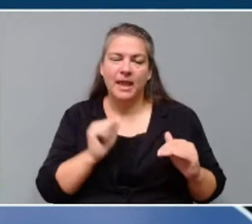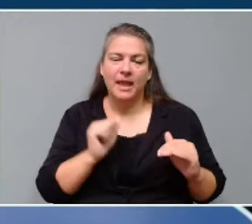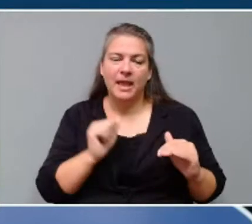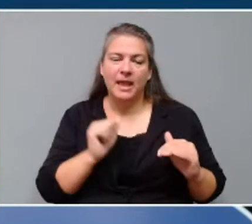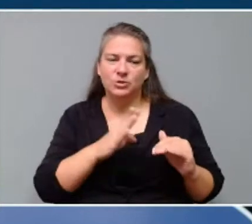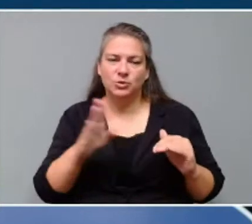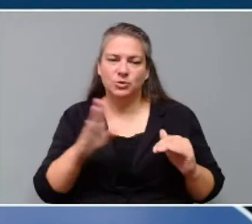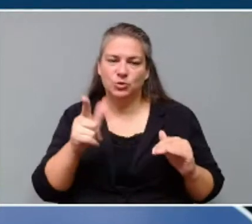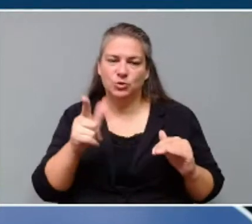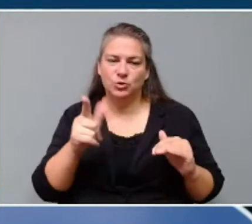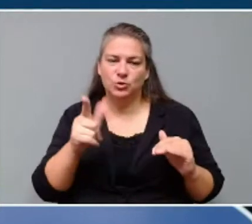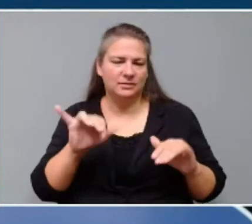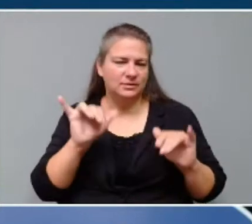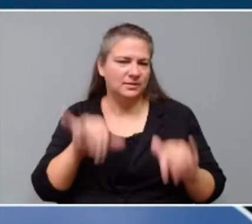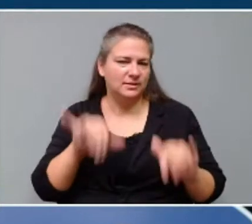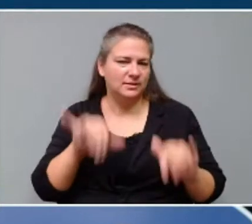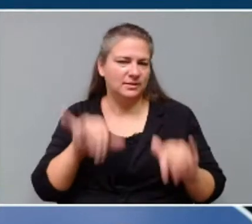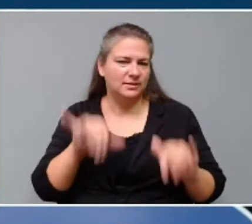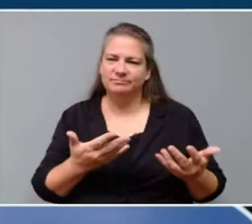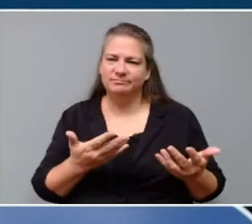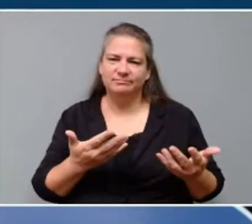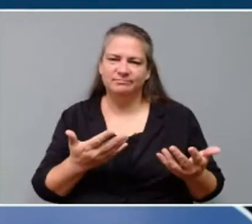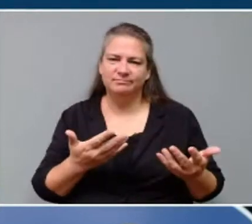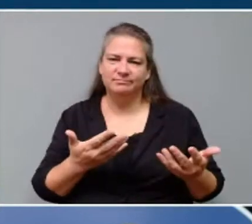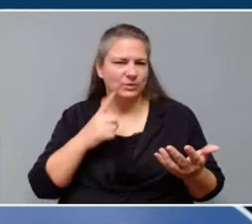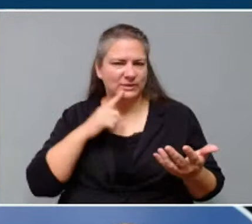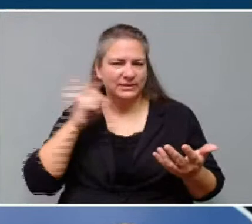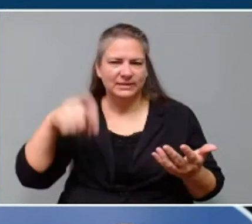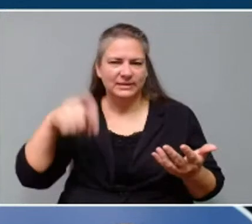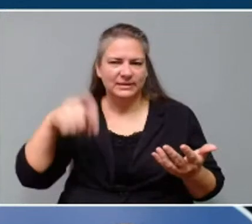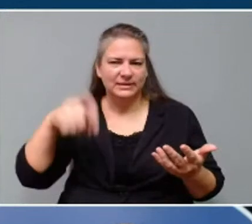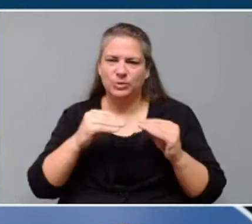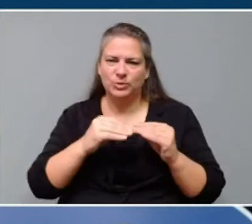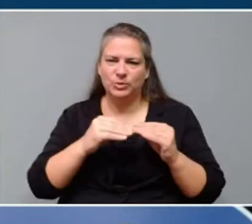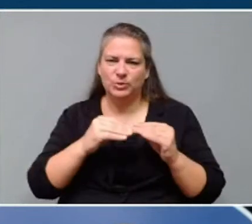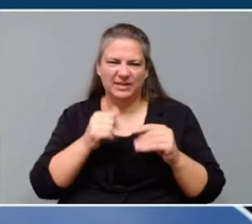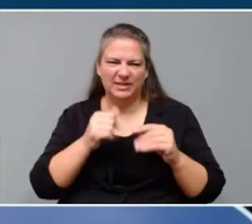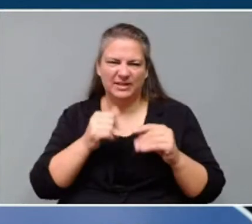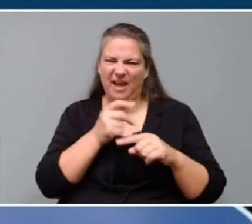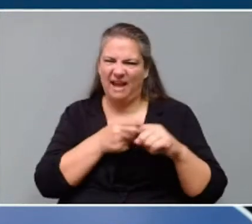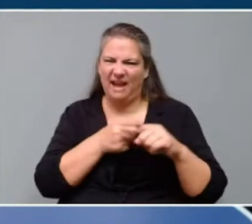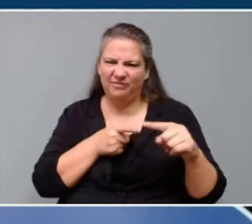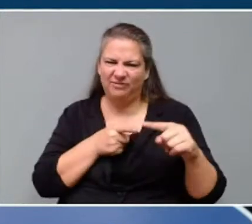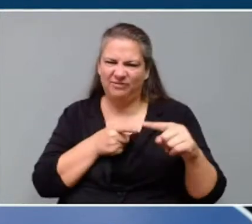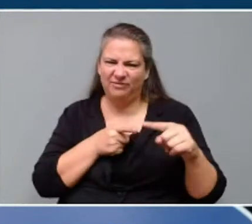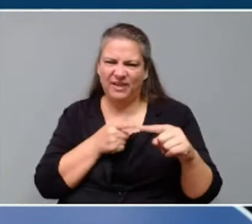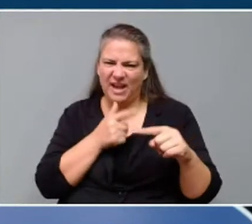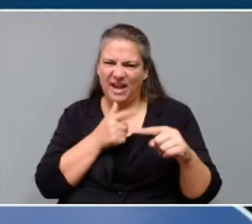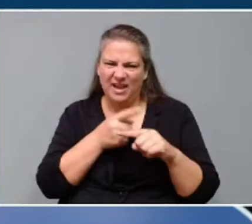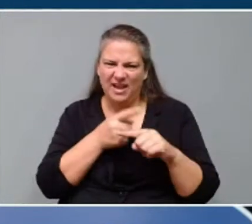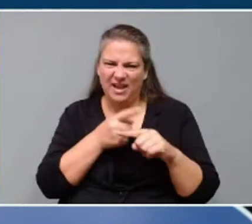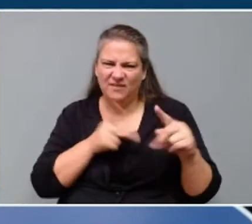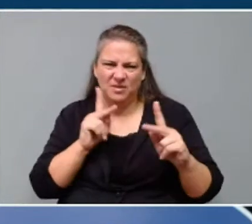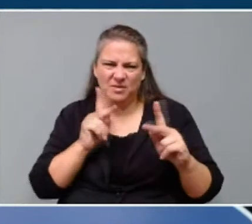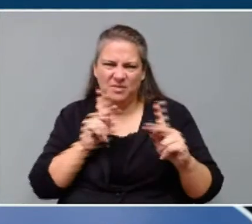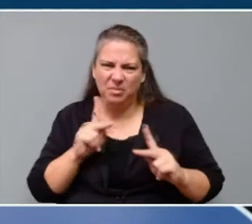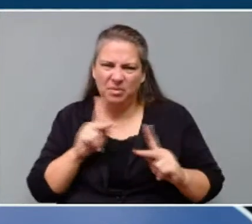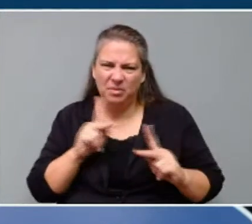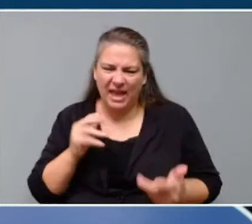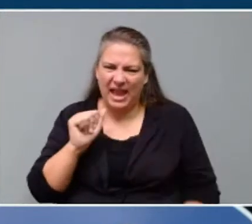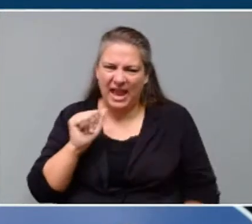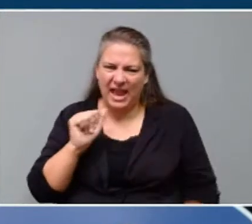we just still need to do so much better. Not even half of people 18